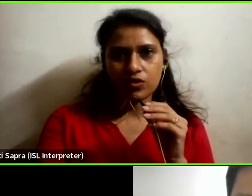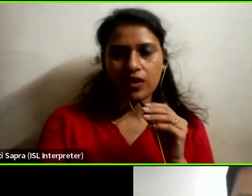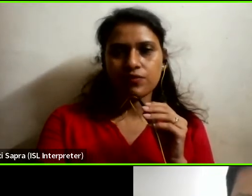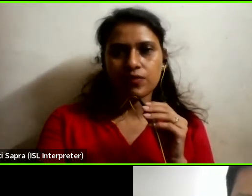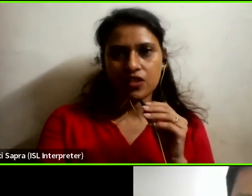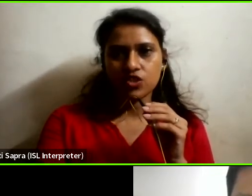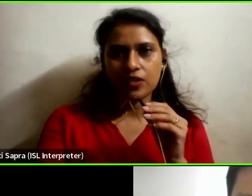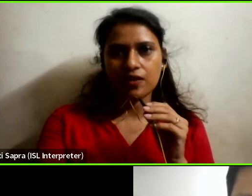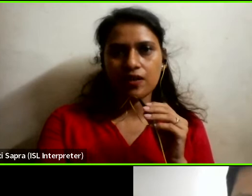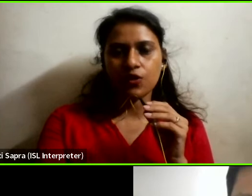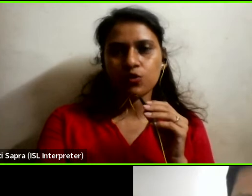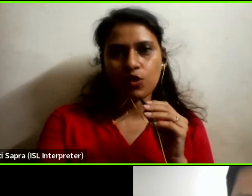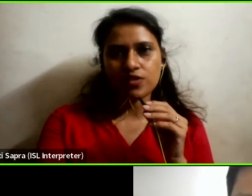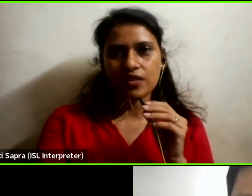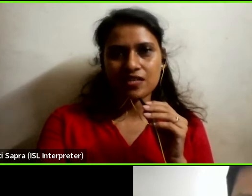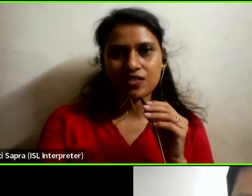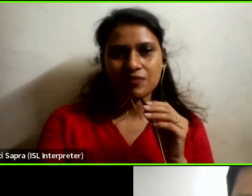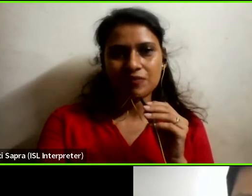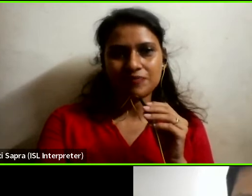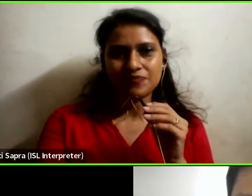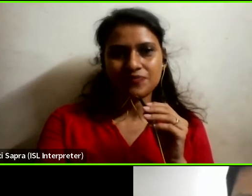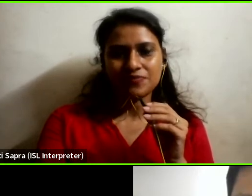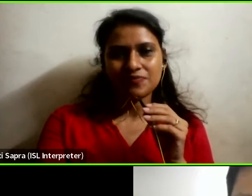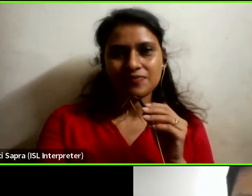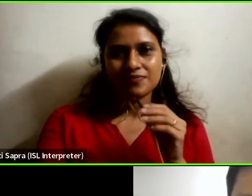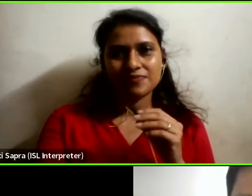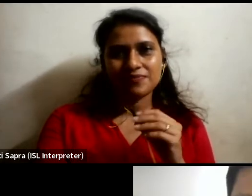work which they have initiated in 2019.